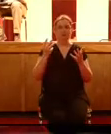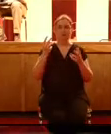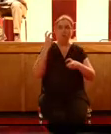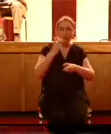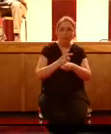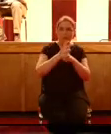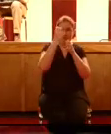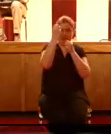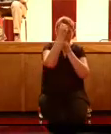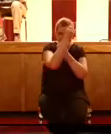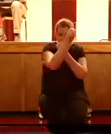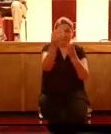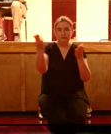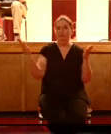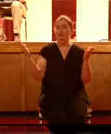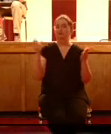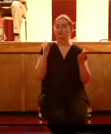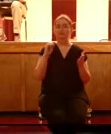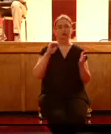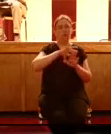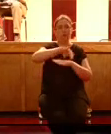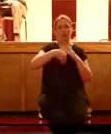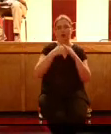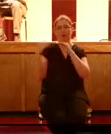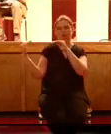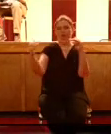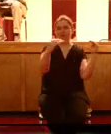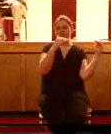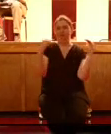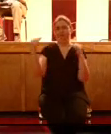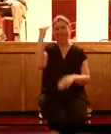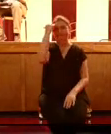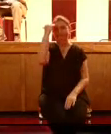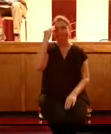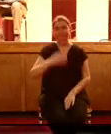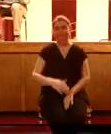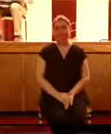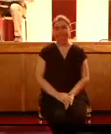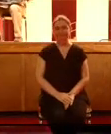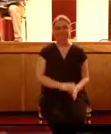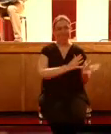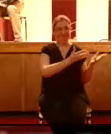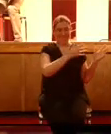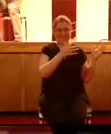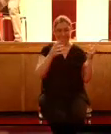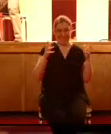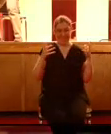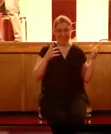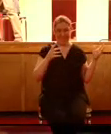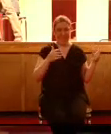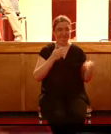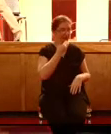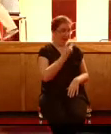as possible so that we're all on the same page. That's it.